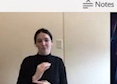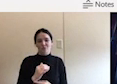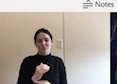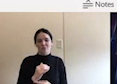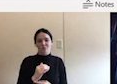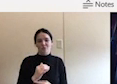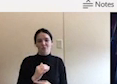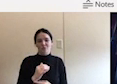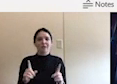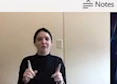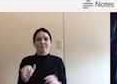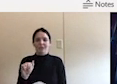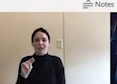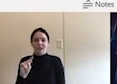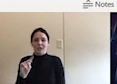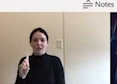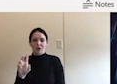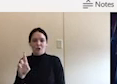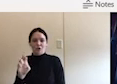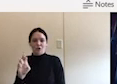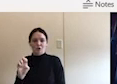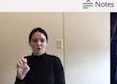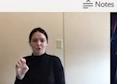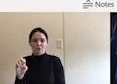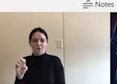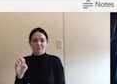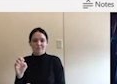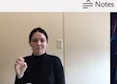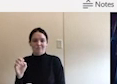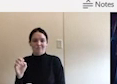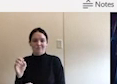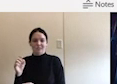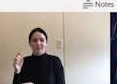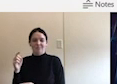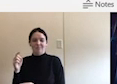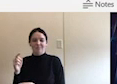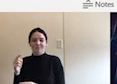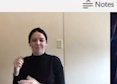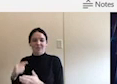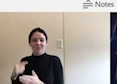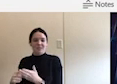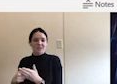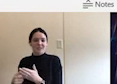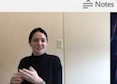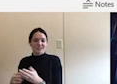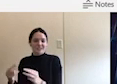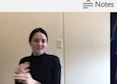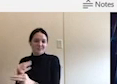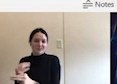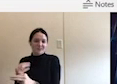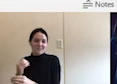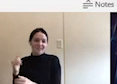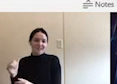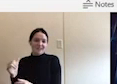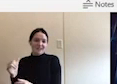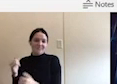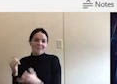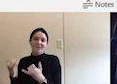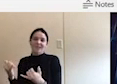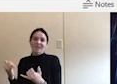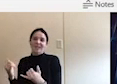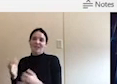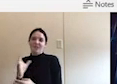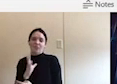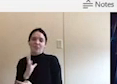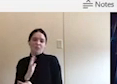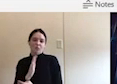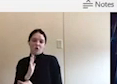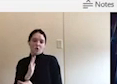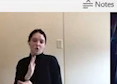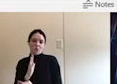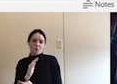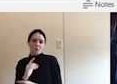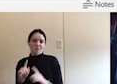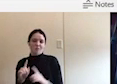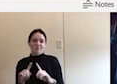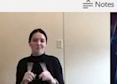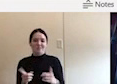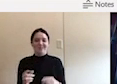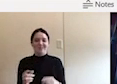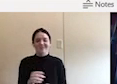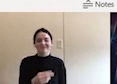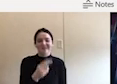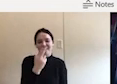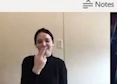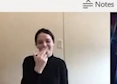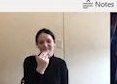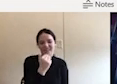No. No, the math, I don't care. It's just cool. Let me just have fun with it. But if I were to partner with someone like Divya or Andrew